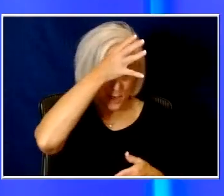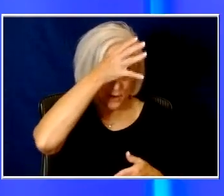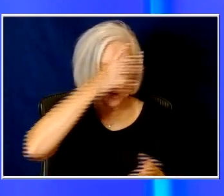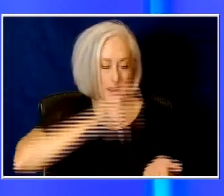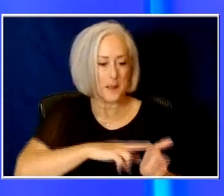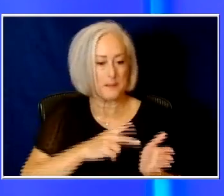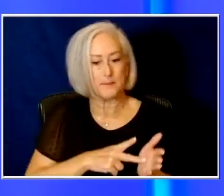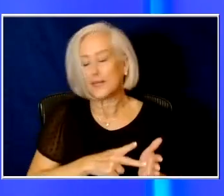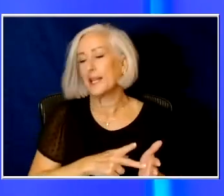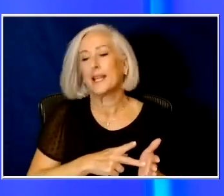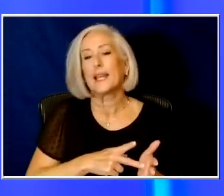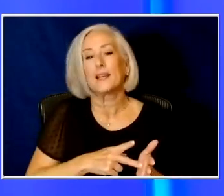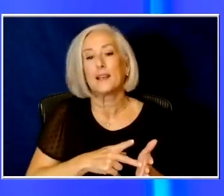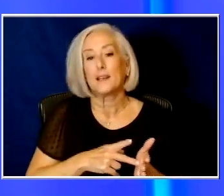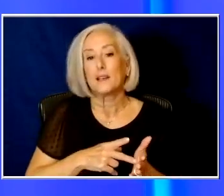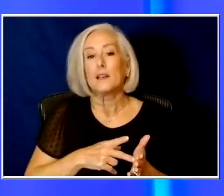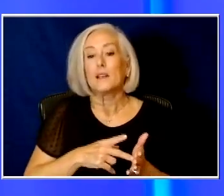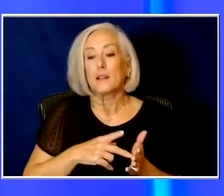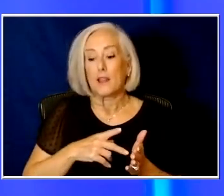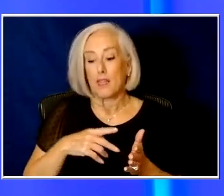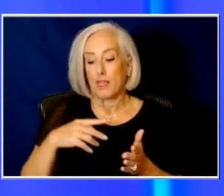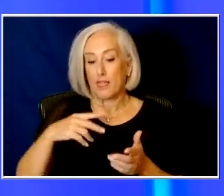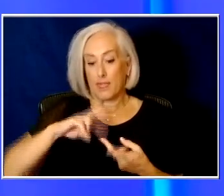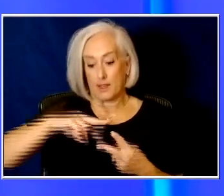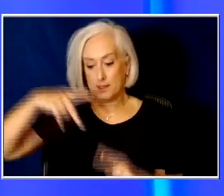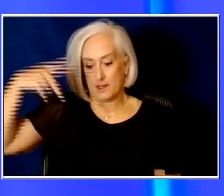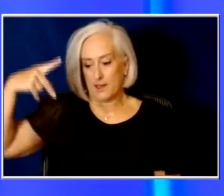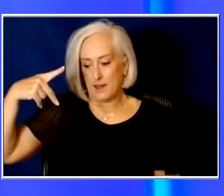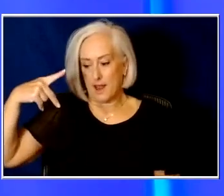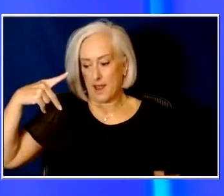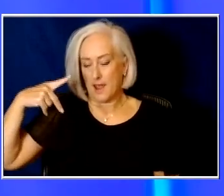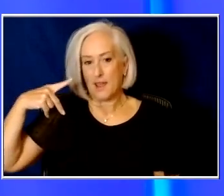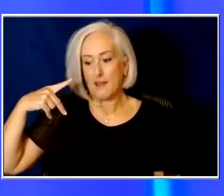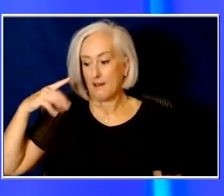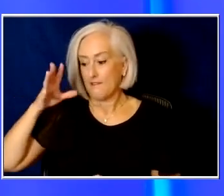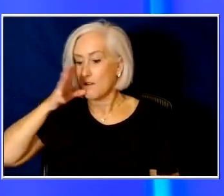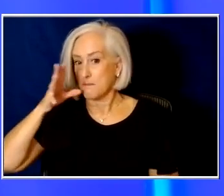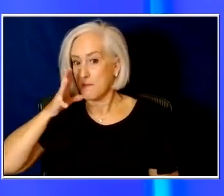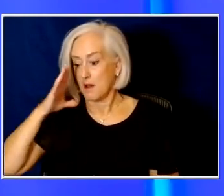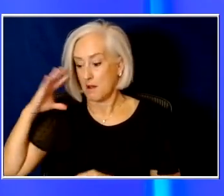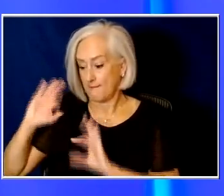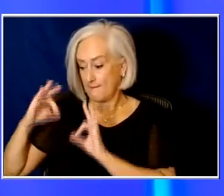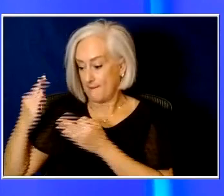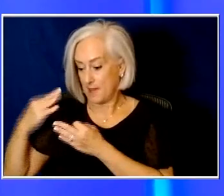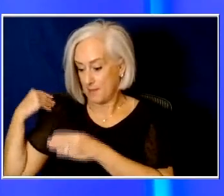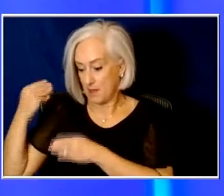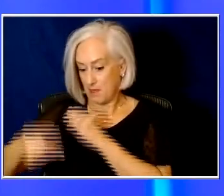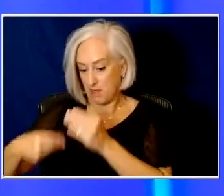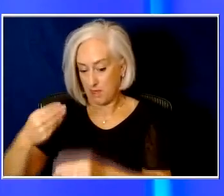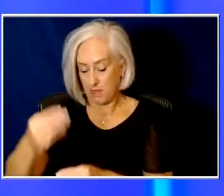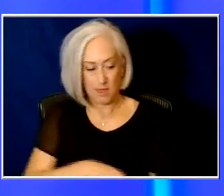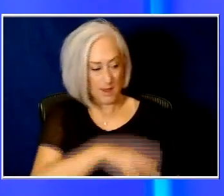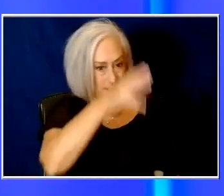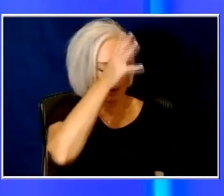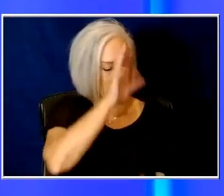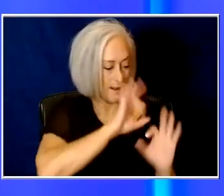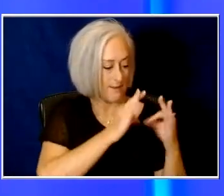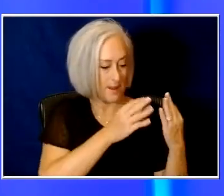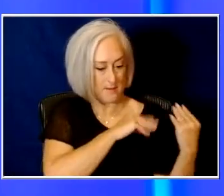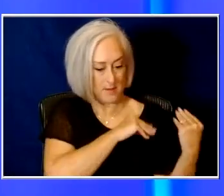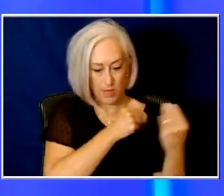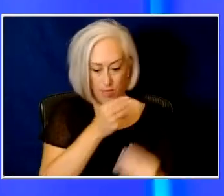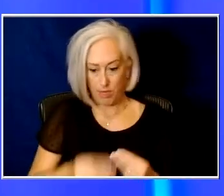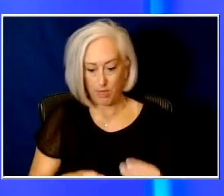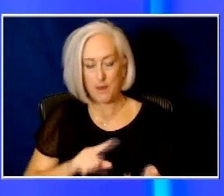from mom, half our genes from dad. So we are half-matched to our parents, and most of the children also half-matched to the parents